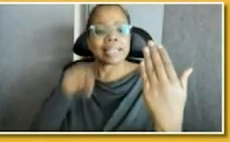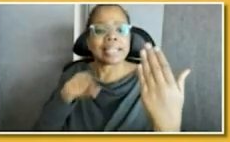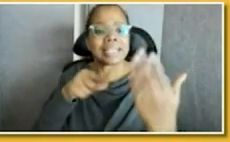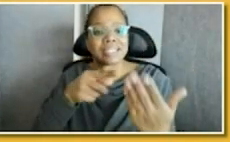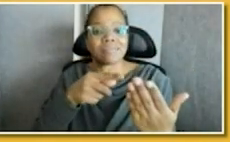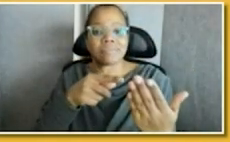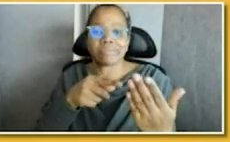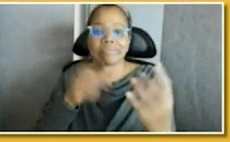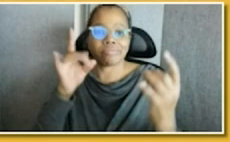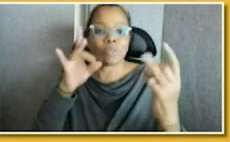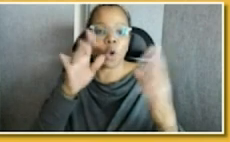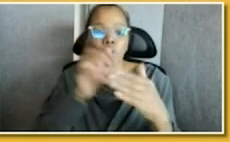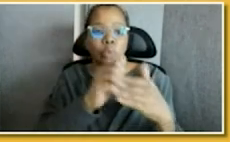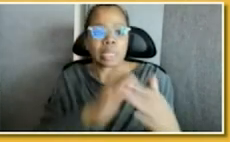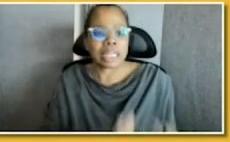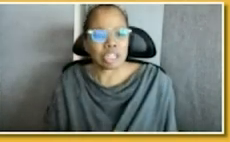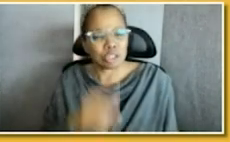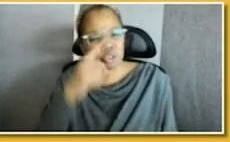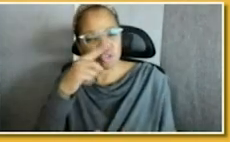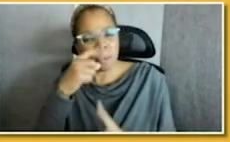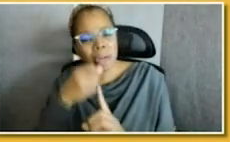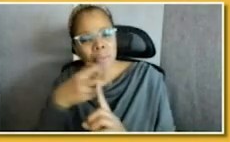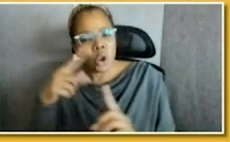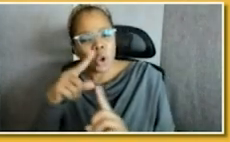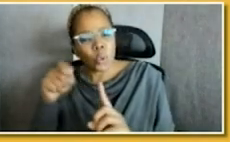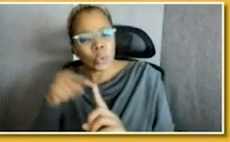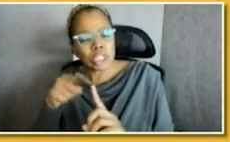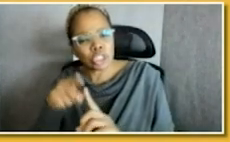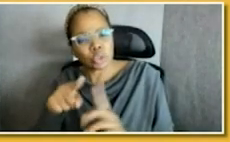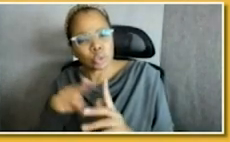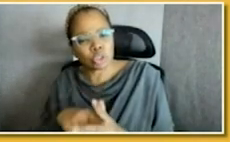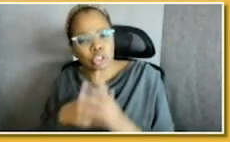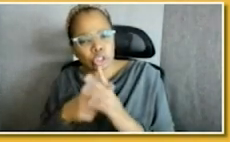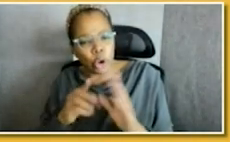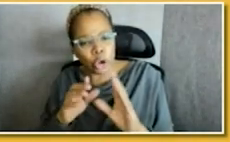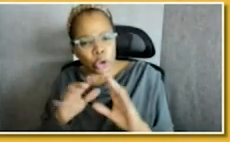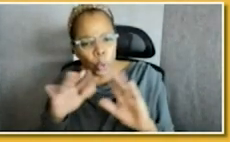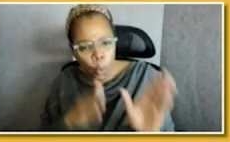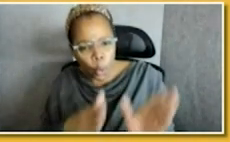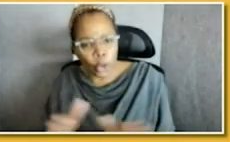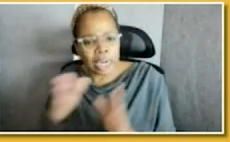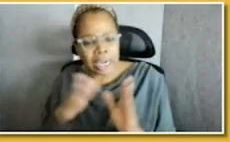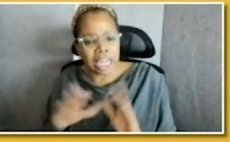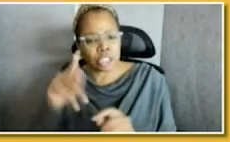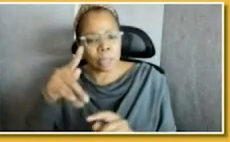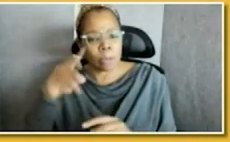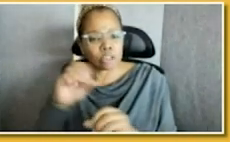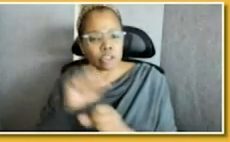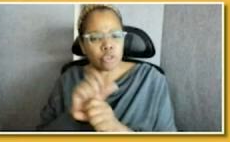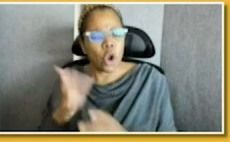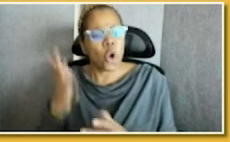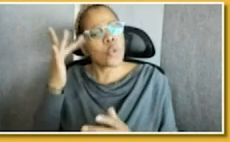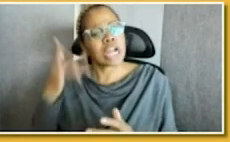little bit about when did you start organizing postal workers and what motivated you to sort of step up in this way?